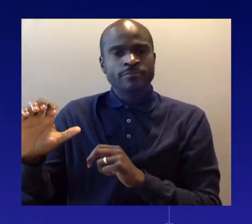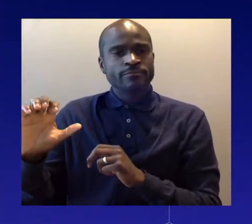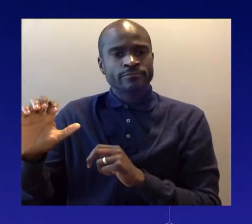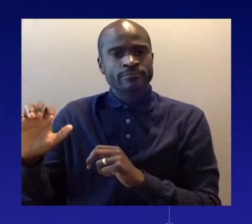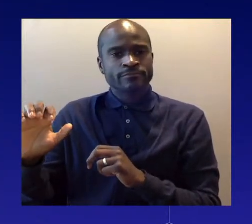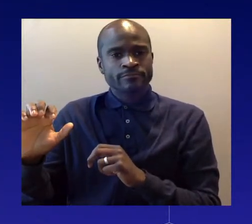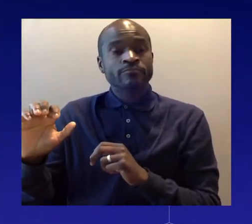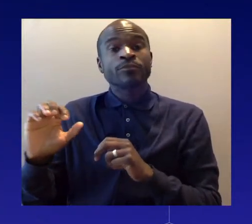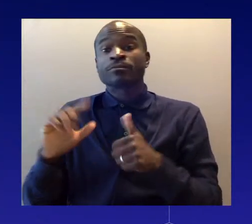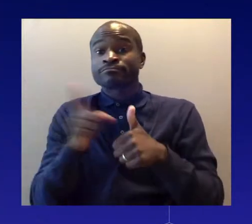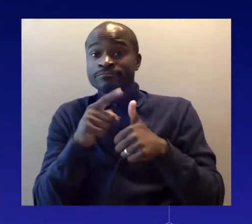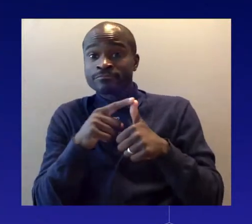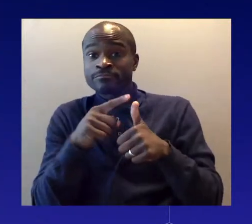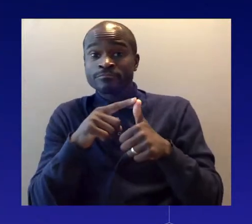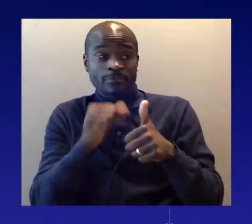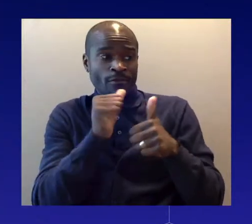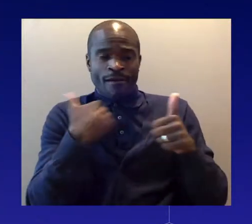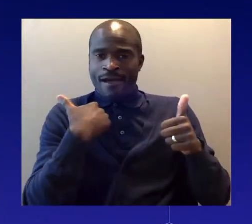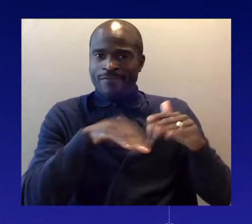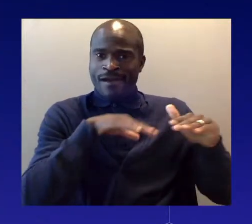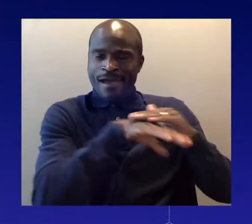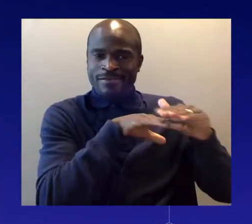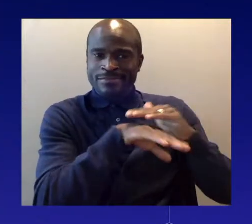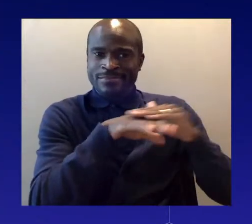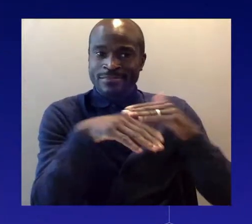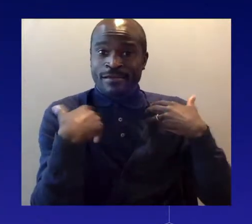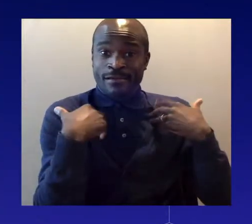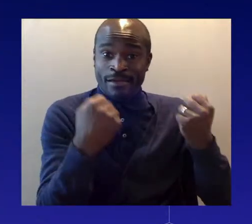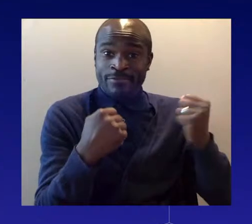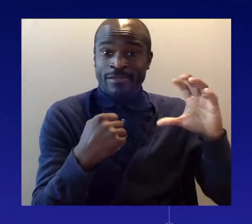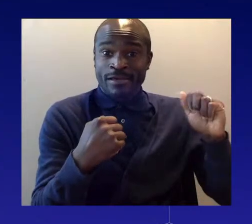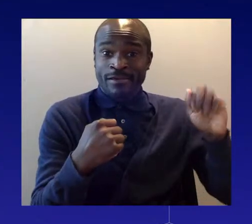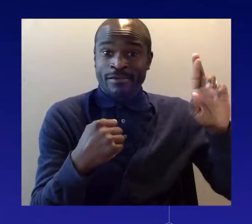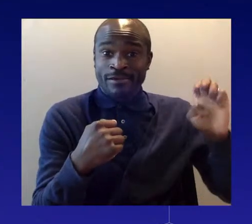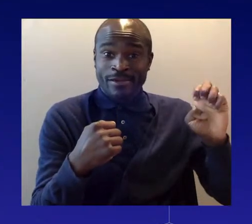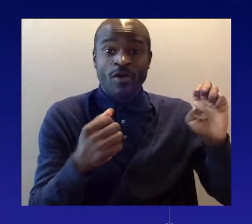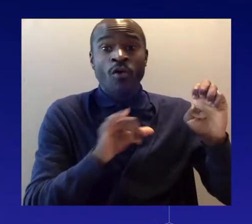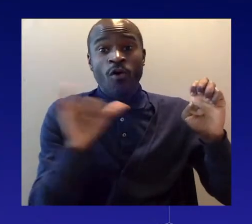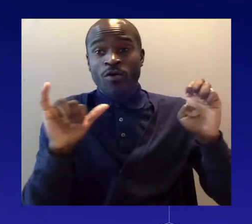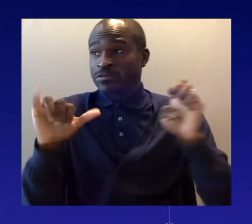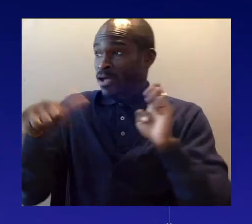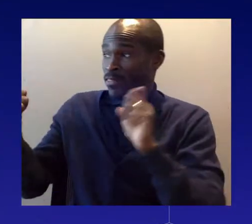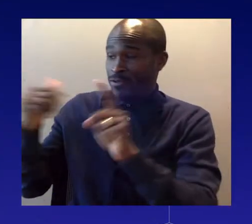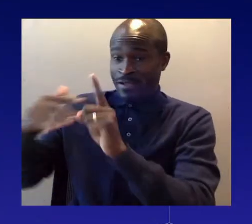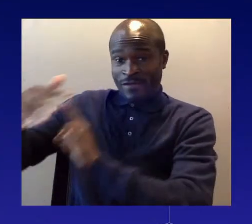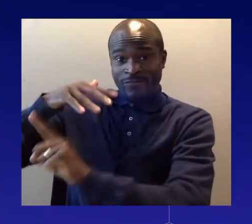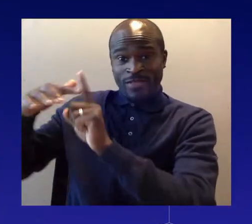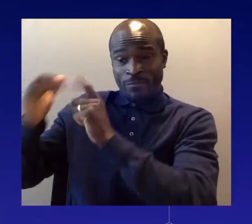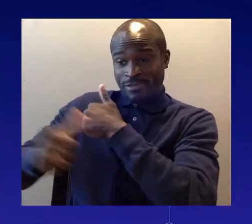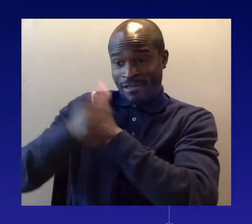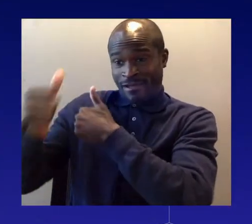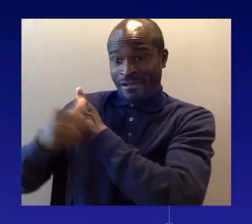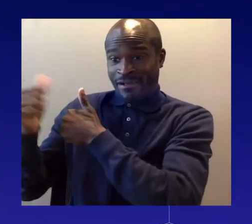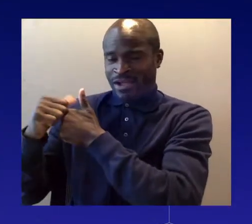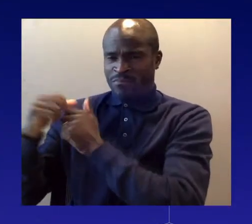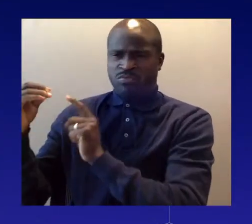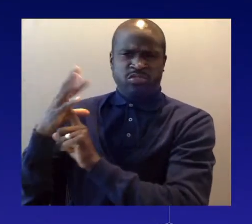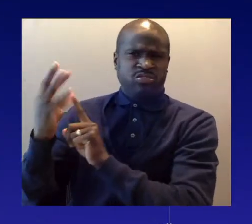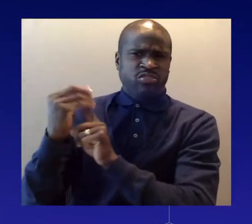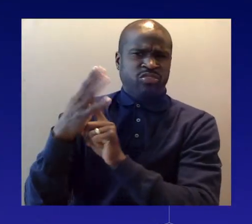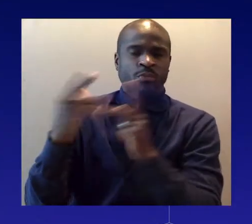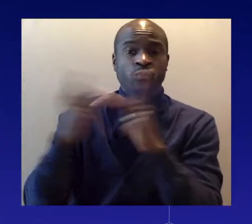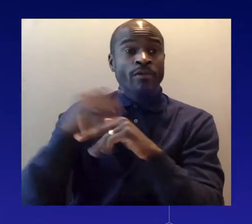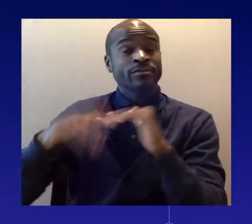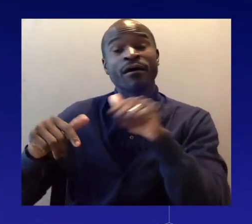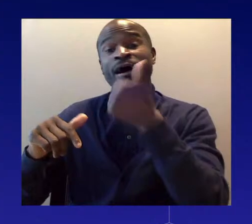to quality healthcare and disproportionate exposure to environmental hazards. It is also important to acknowledge that